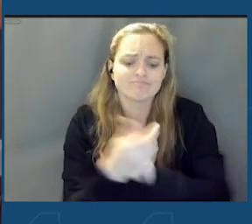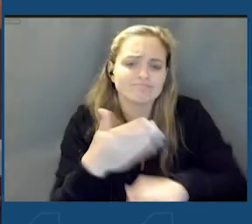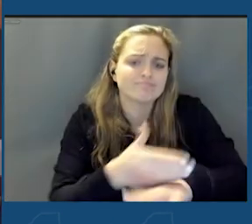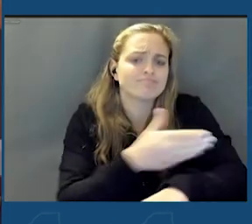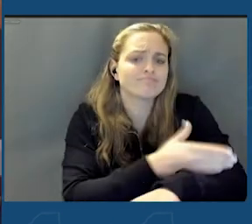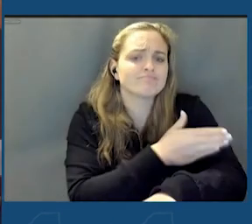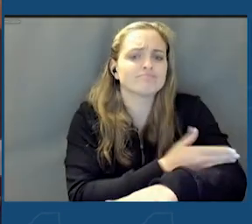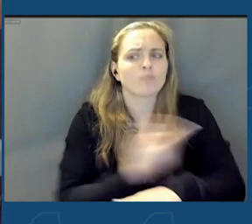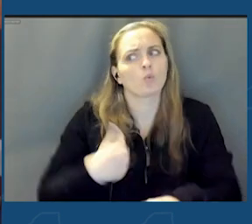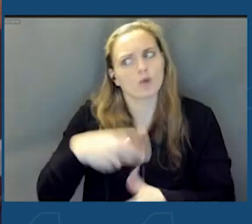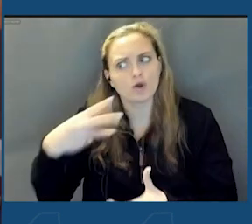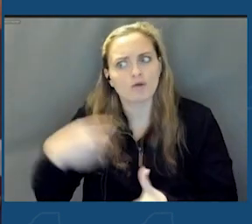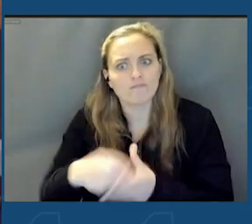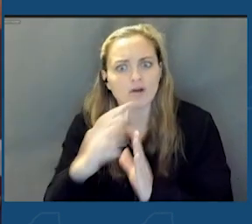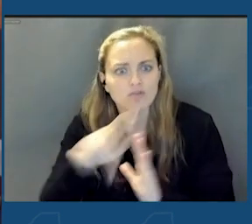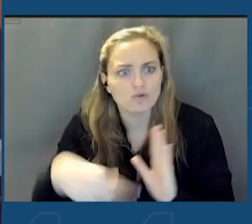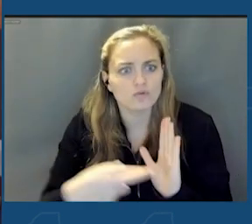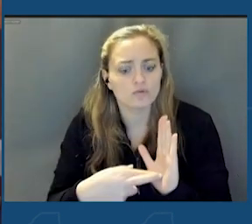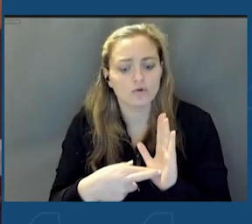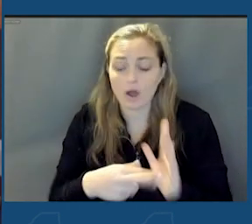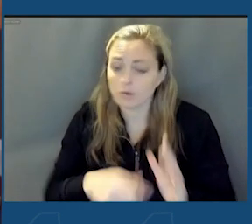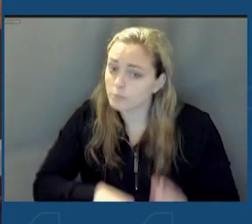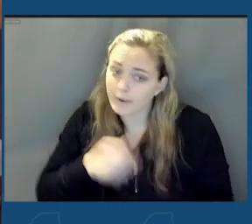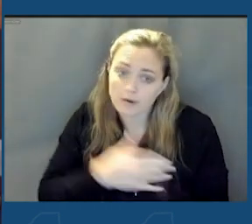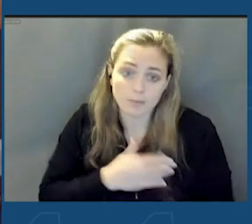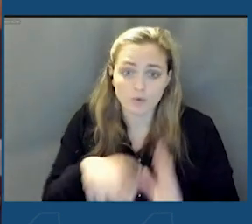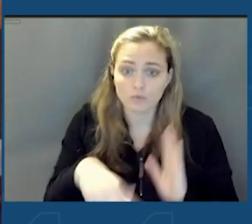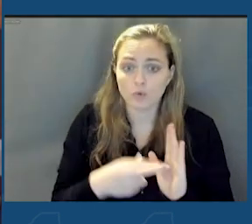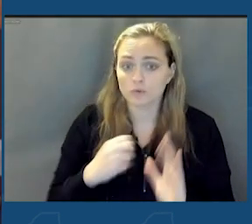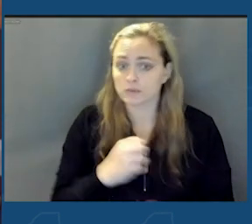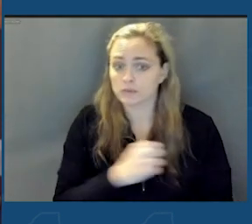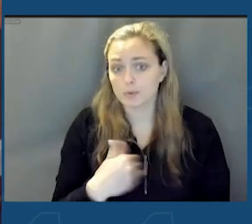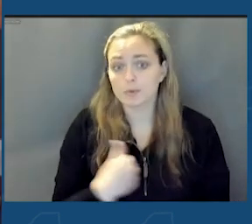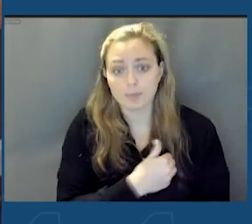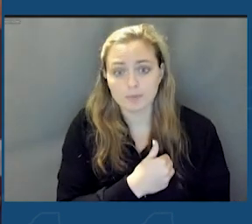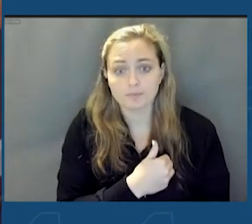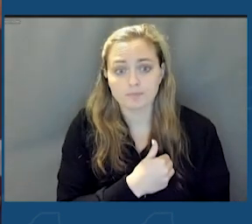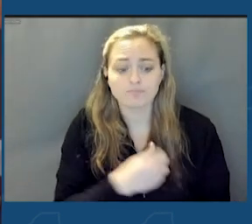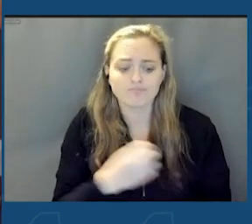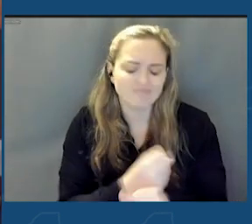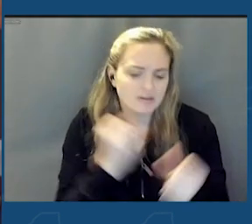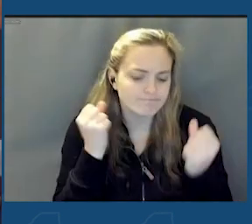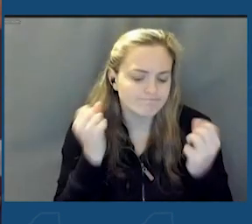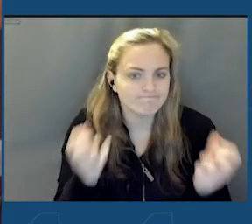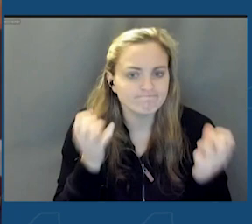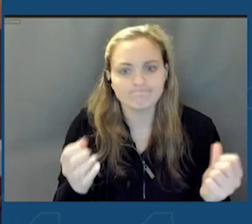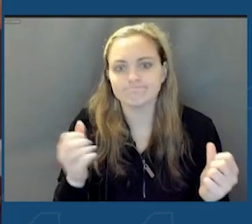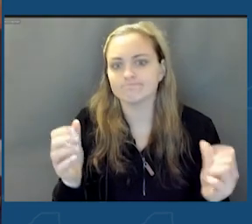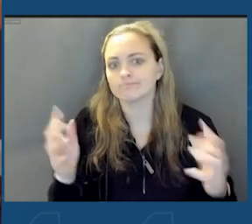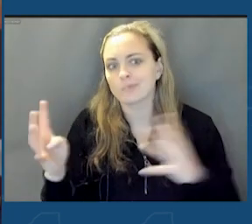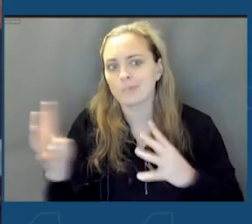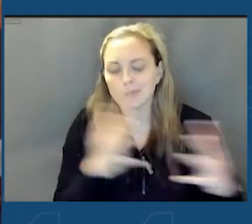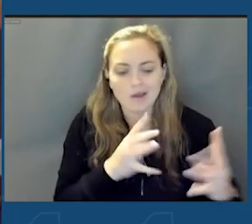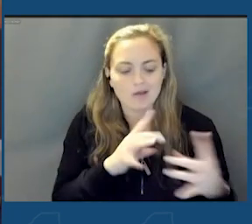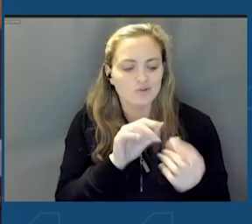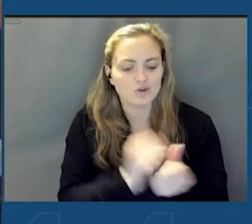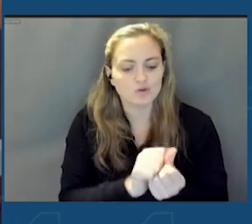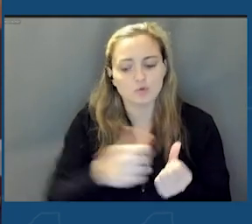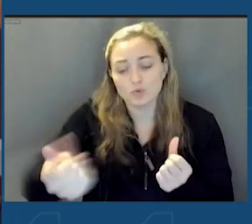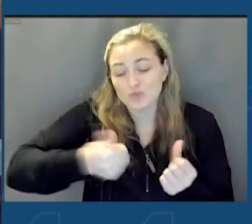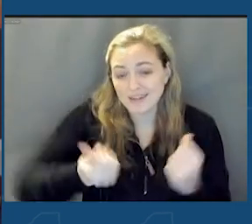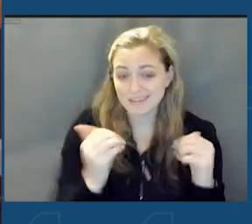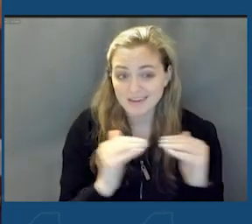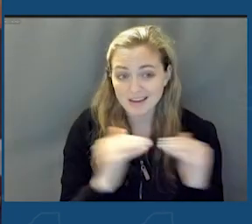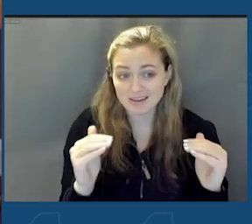in that. I was proud of the role that I played as assembly member, fighting a number of battles around transit equity,